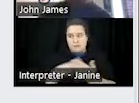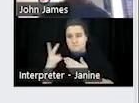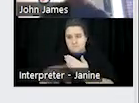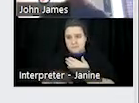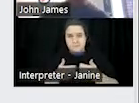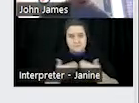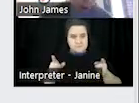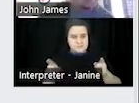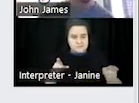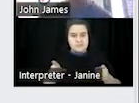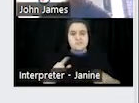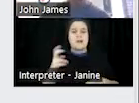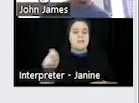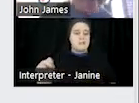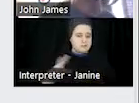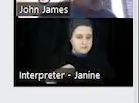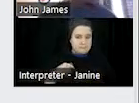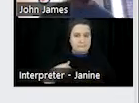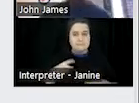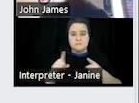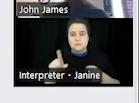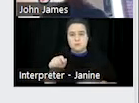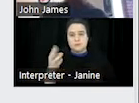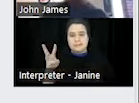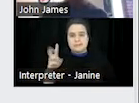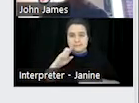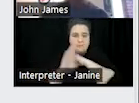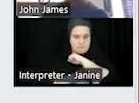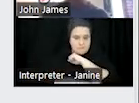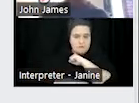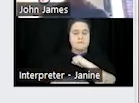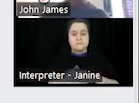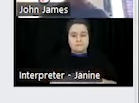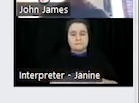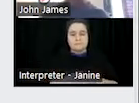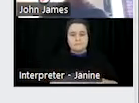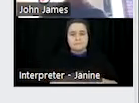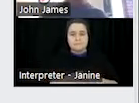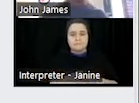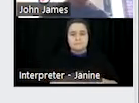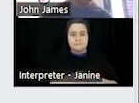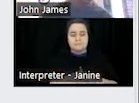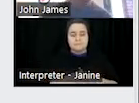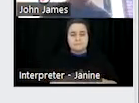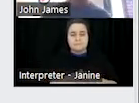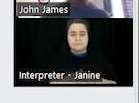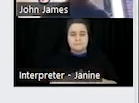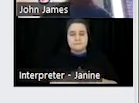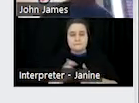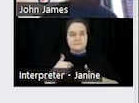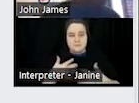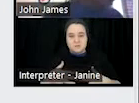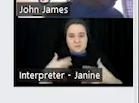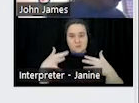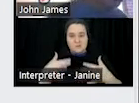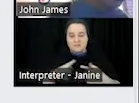in 2016 of the fall. So I was like so nervous to